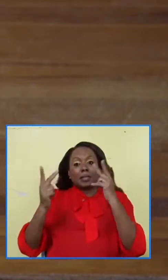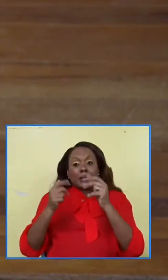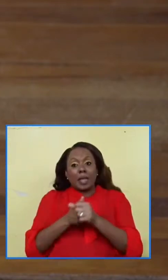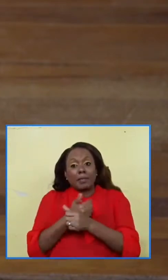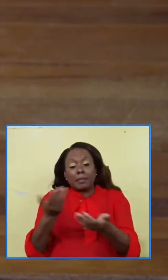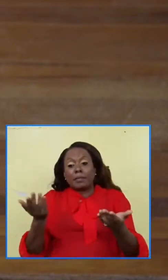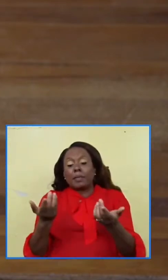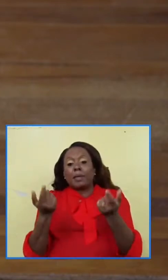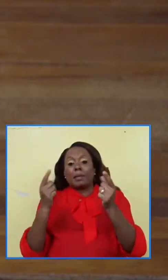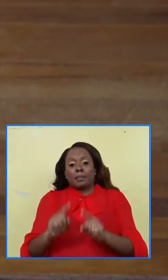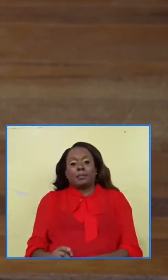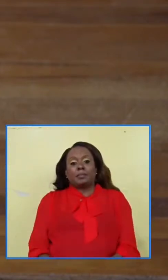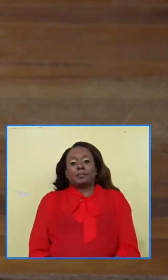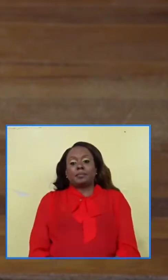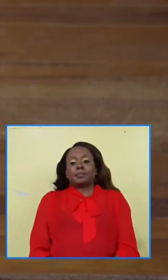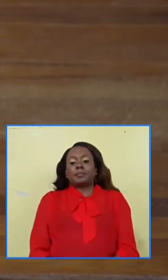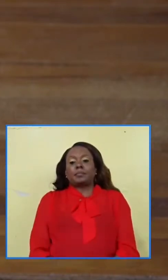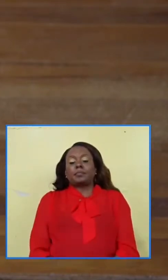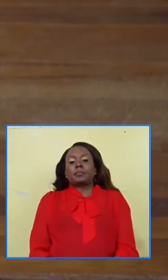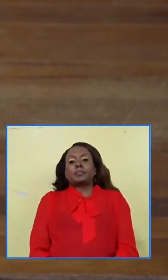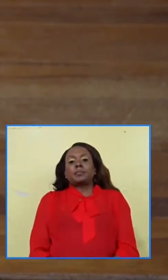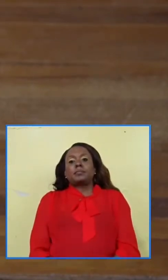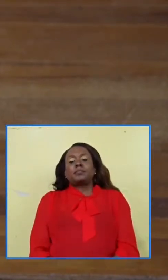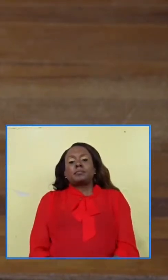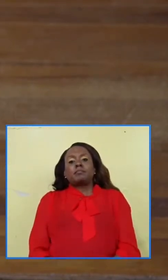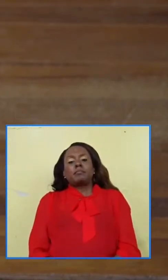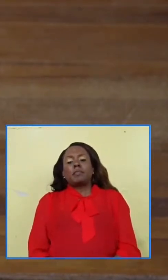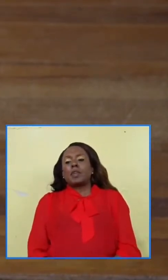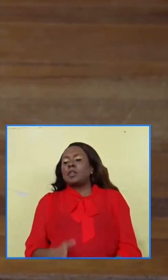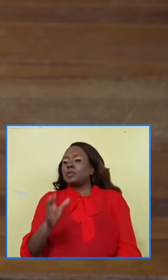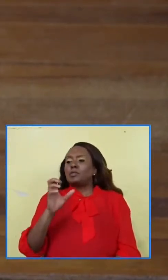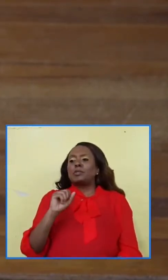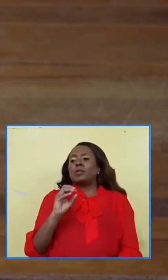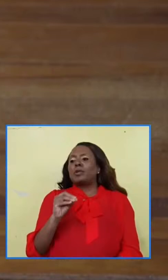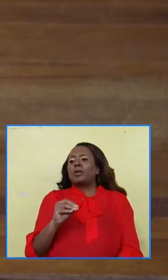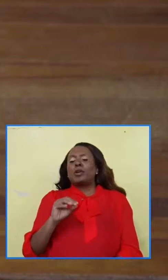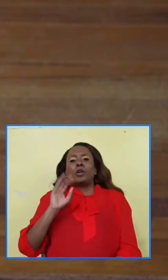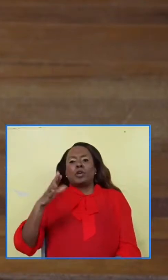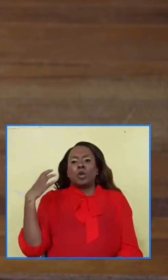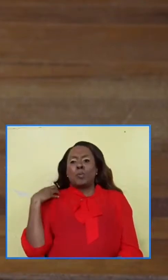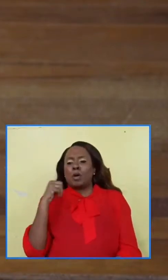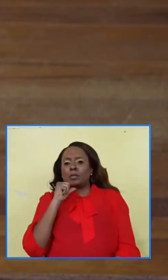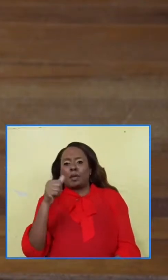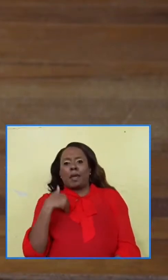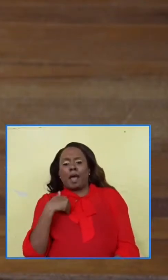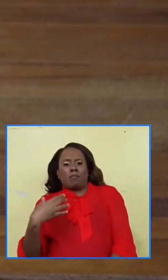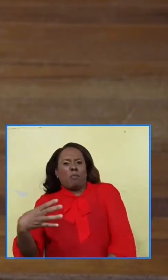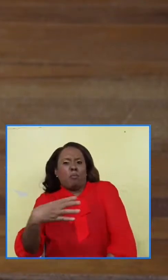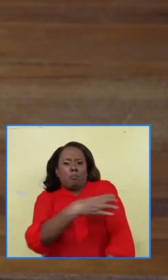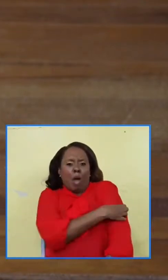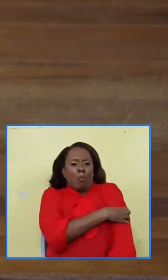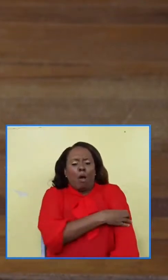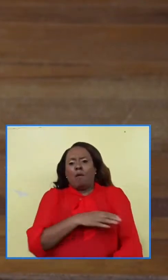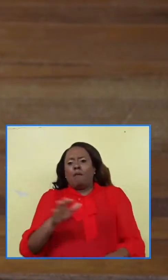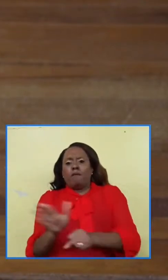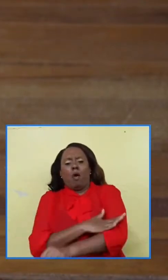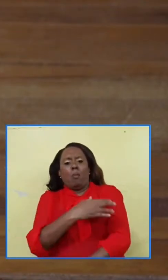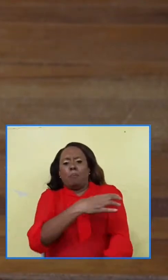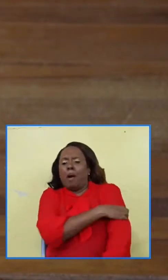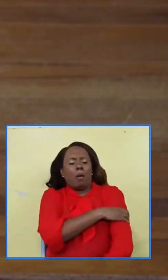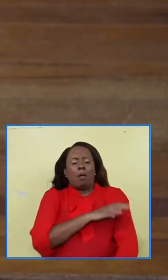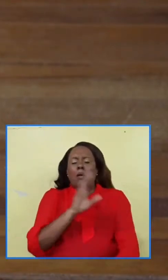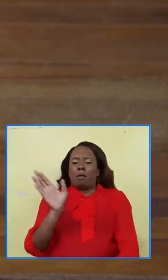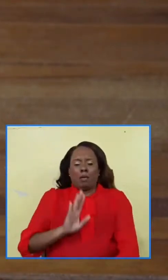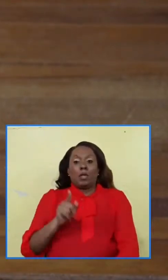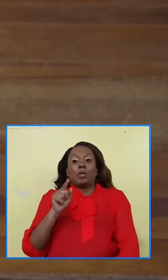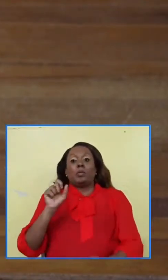happening. So you're no longer subjected just to the whims and fancies. We encourage you to sign up for the